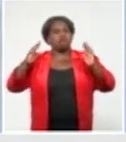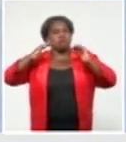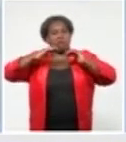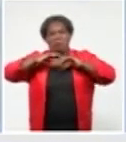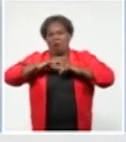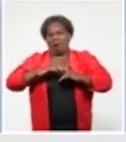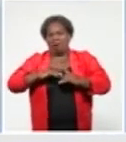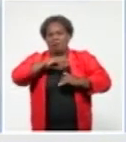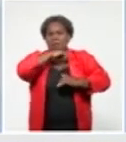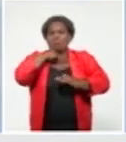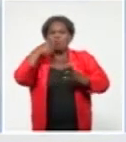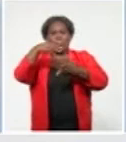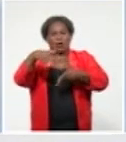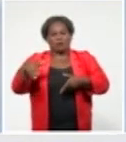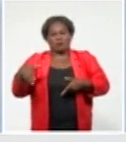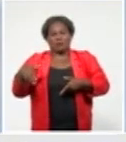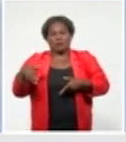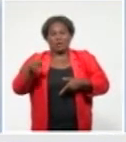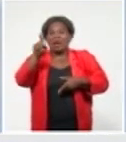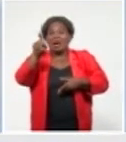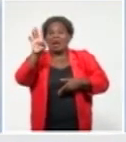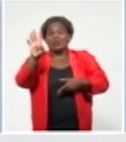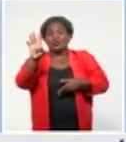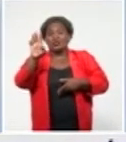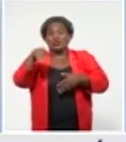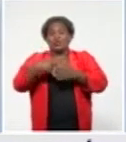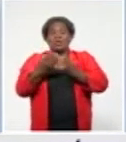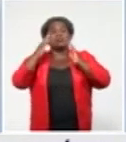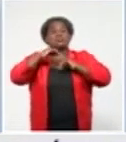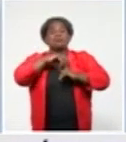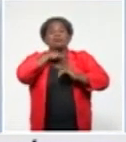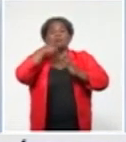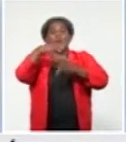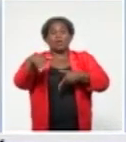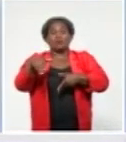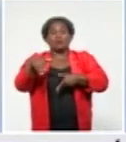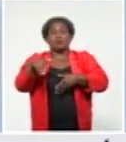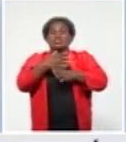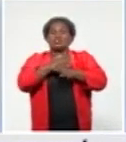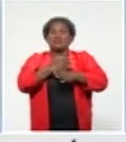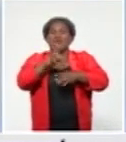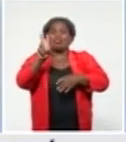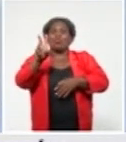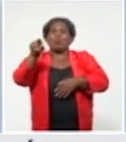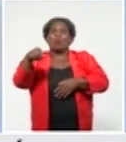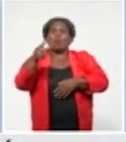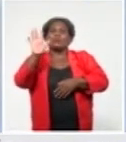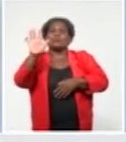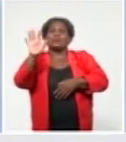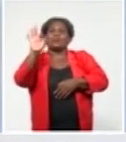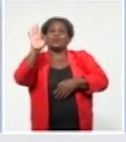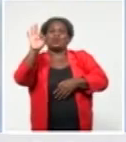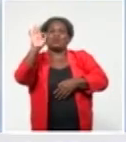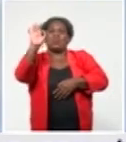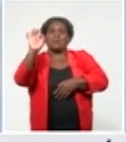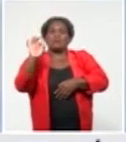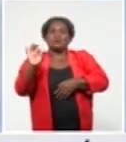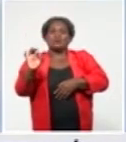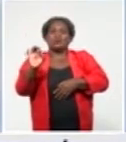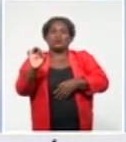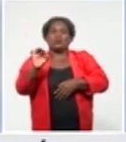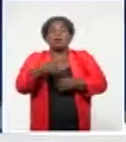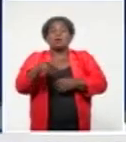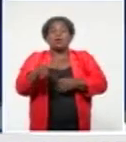pandemic. Yesterday, 102 patients were discharged, a convenient indicator which, compared to the amount of confirmed cases,